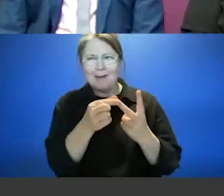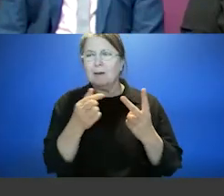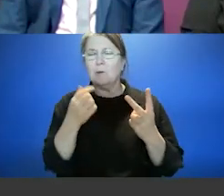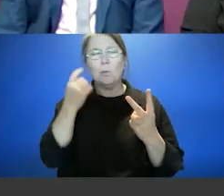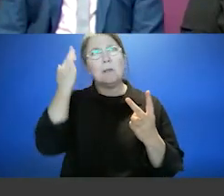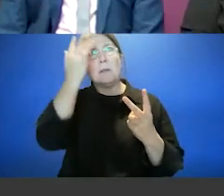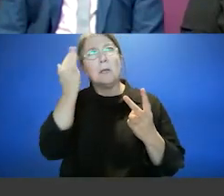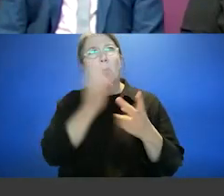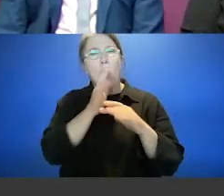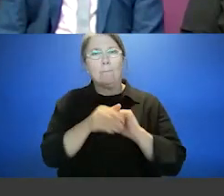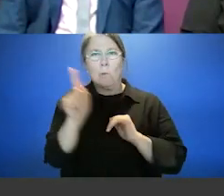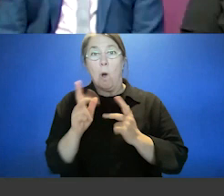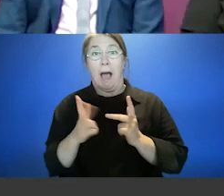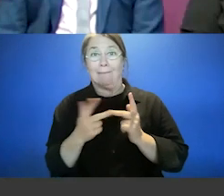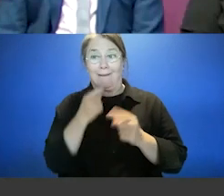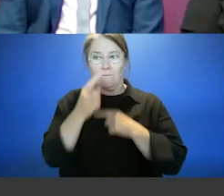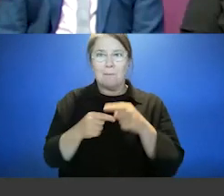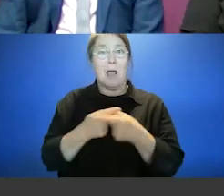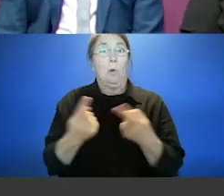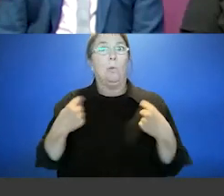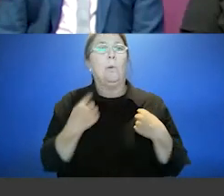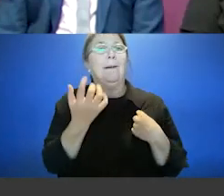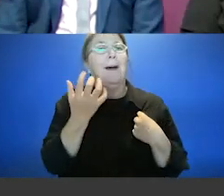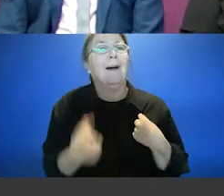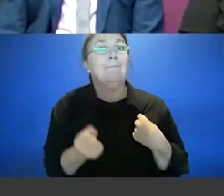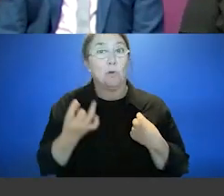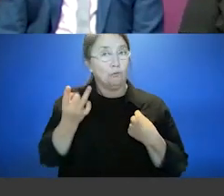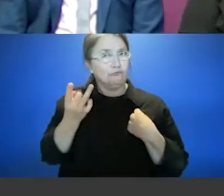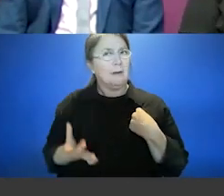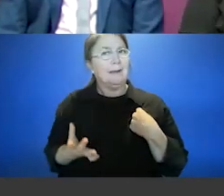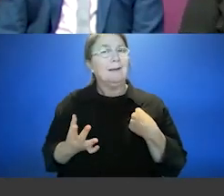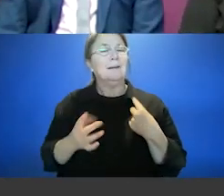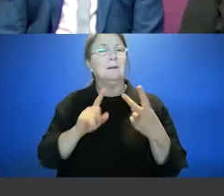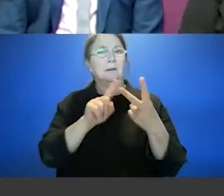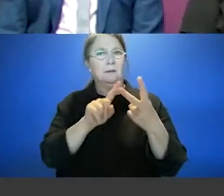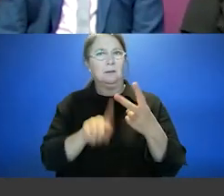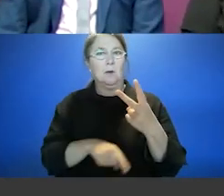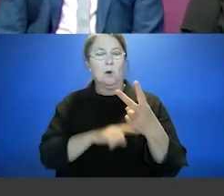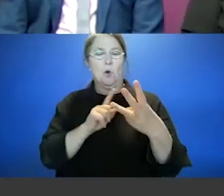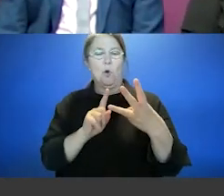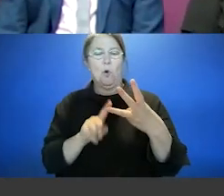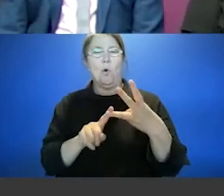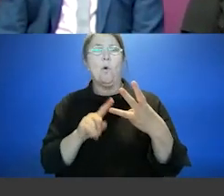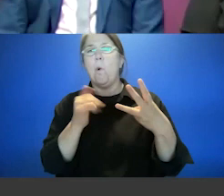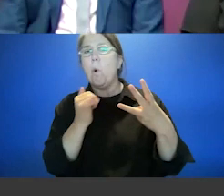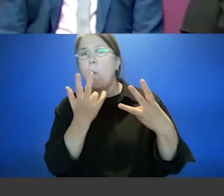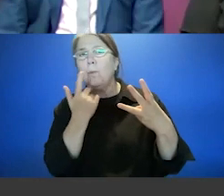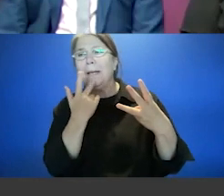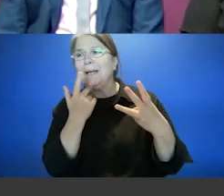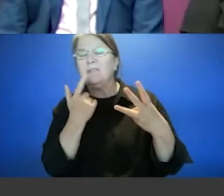to. And in particular, if it's been a notification that we have received from